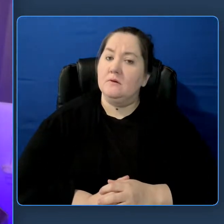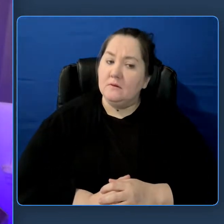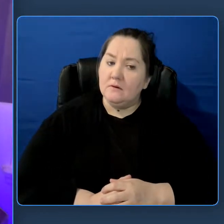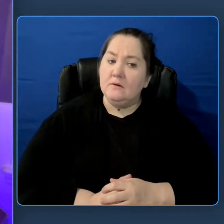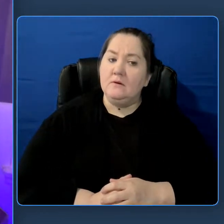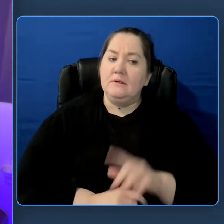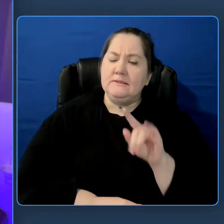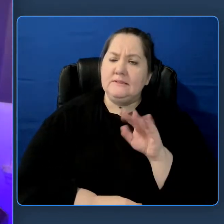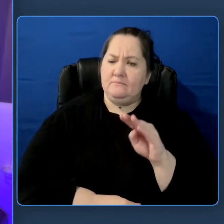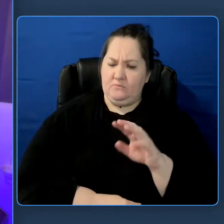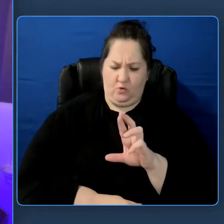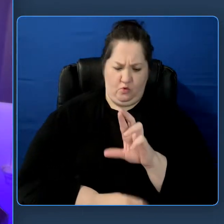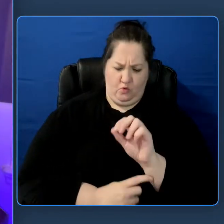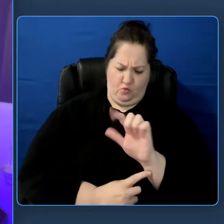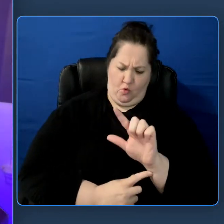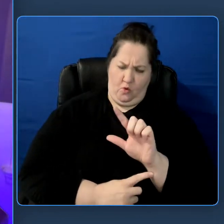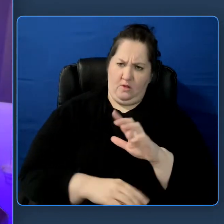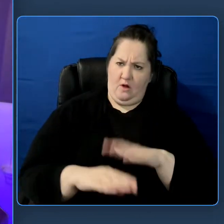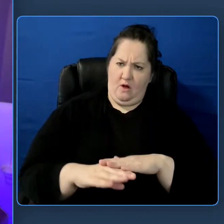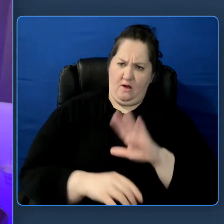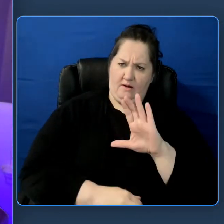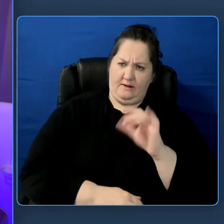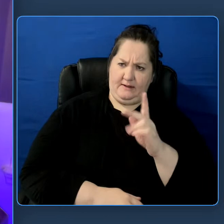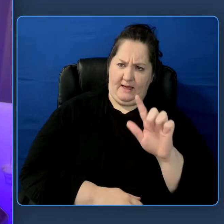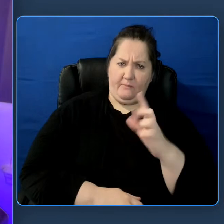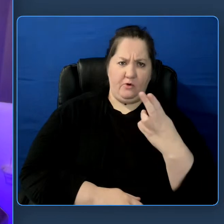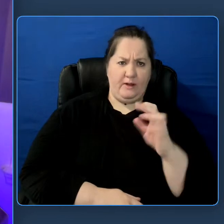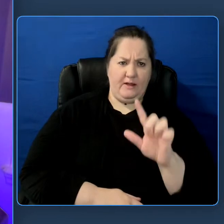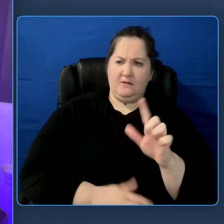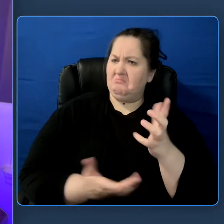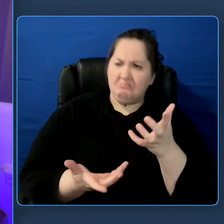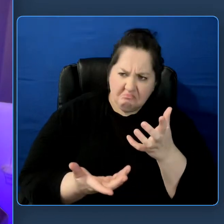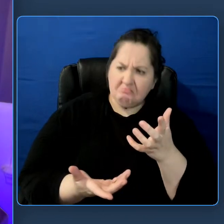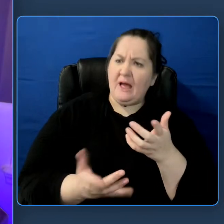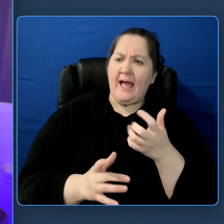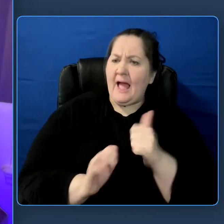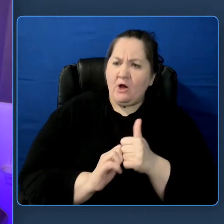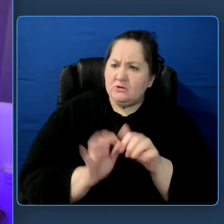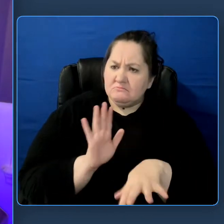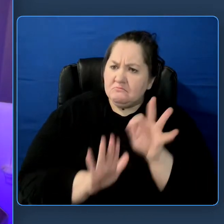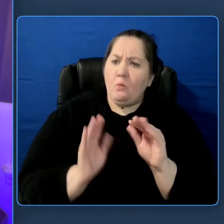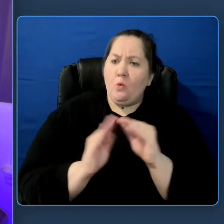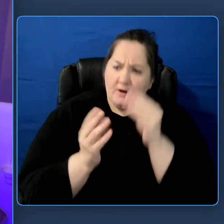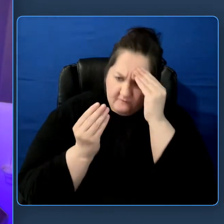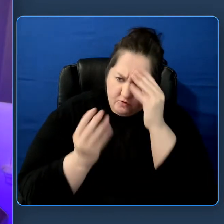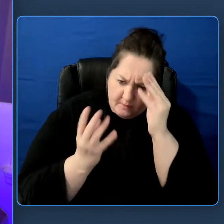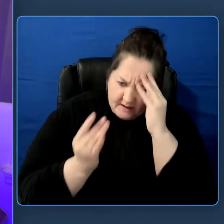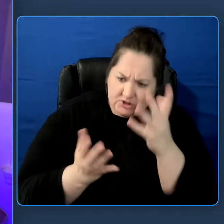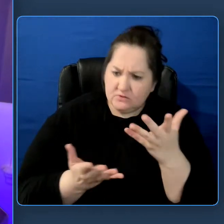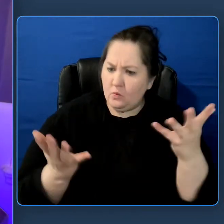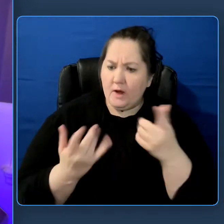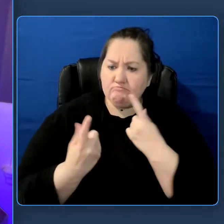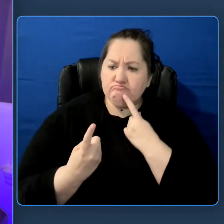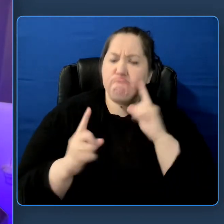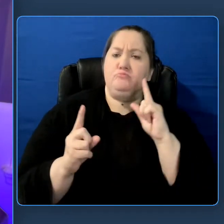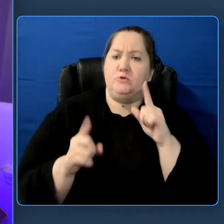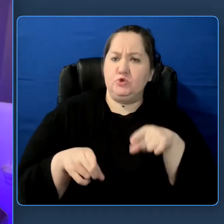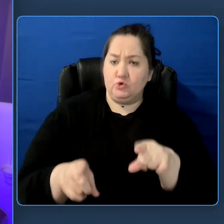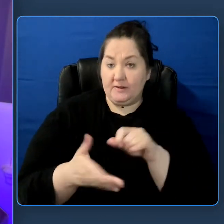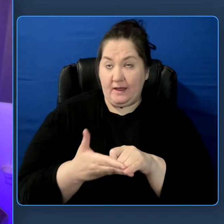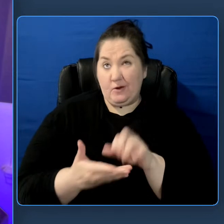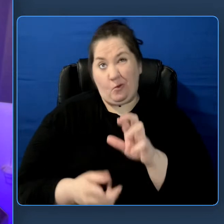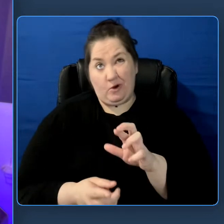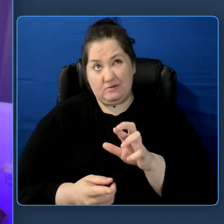Danny, Roll on Capitol Hill, where can people go to find a little more information on that and what was accomplished, maybe what was